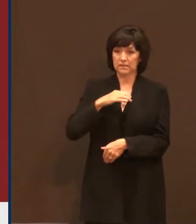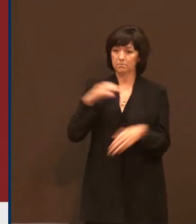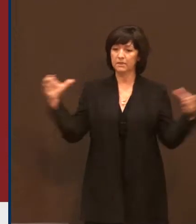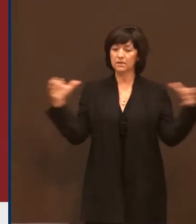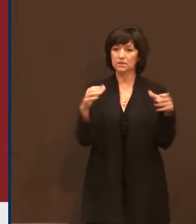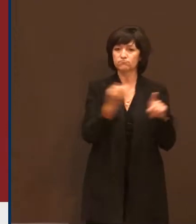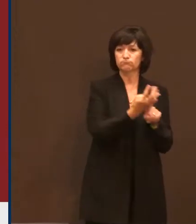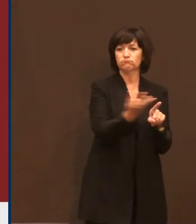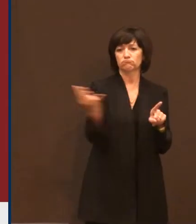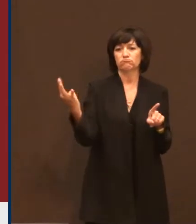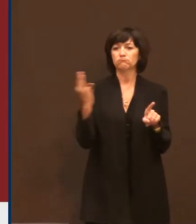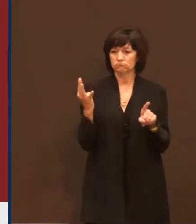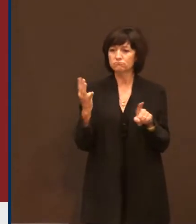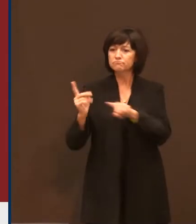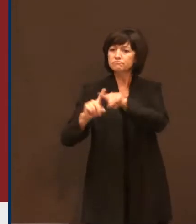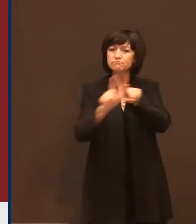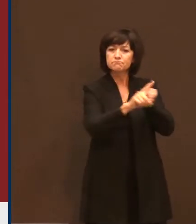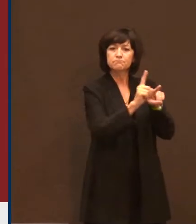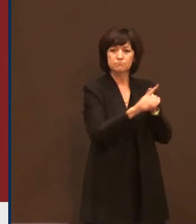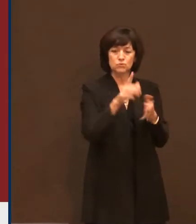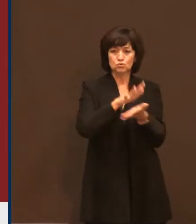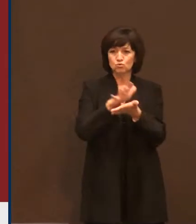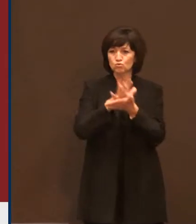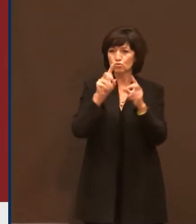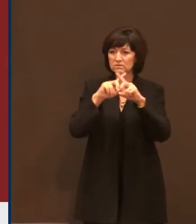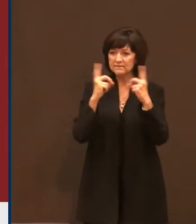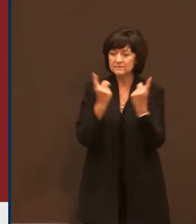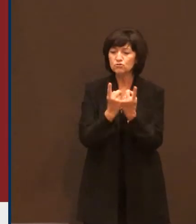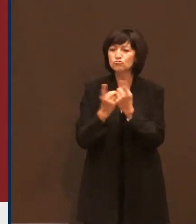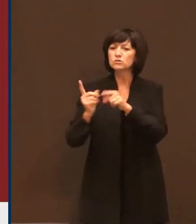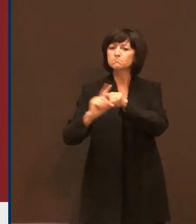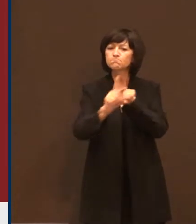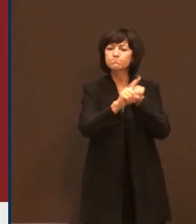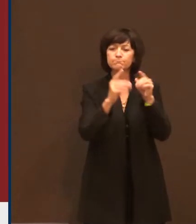districts and various interest teachers and